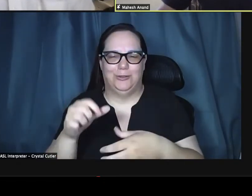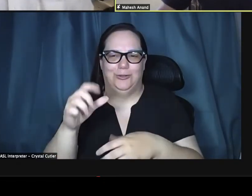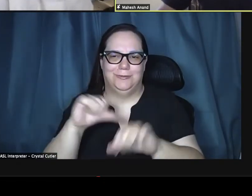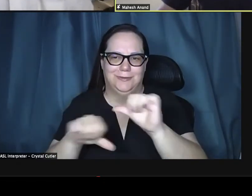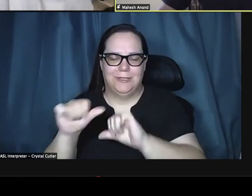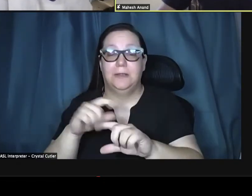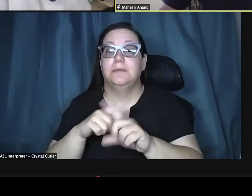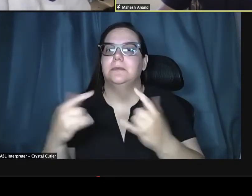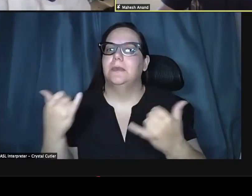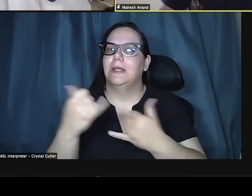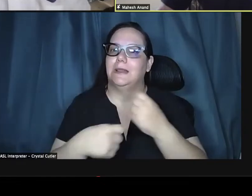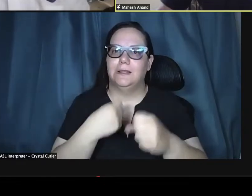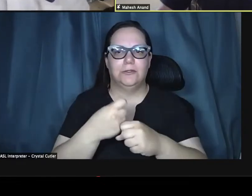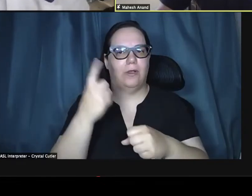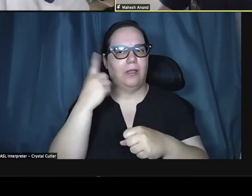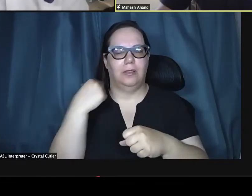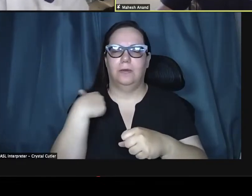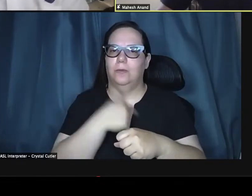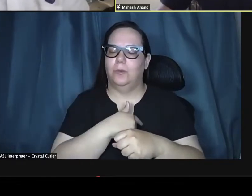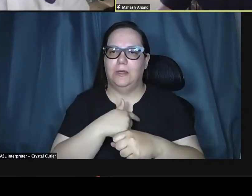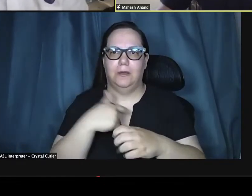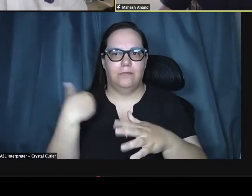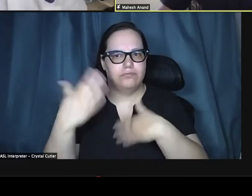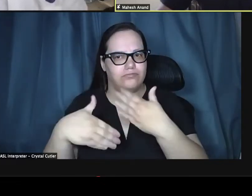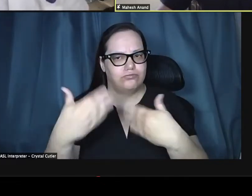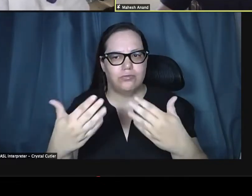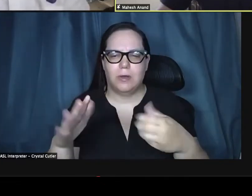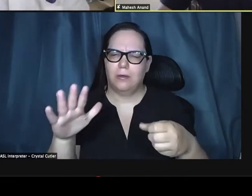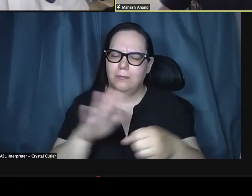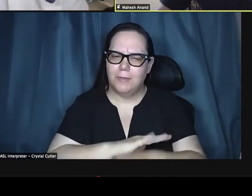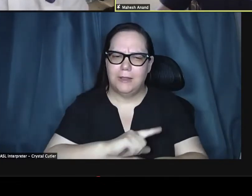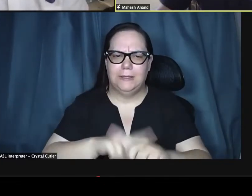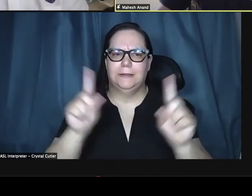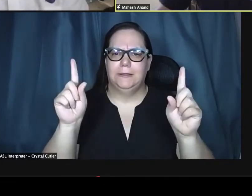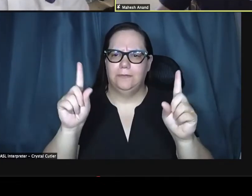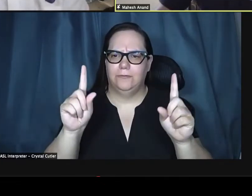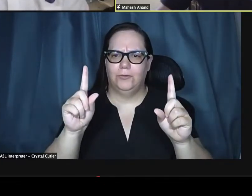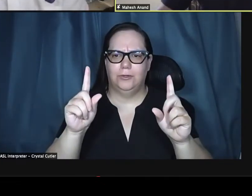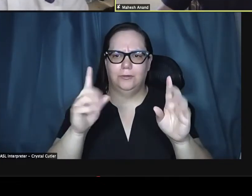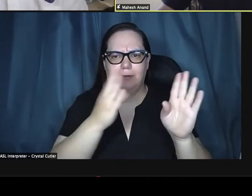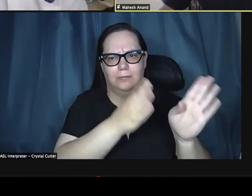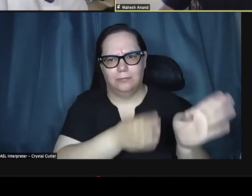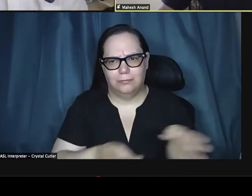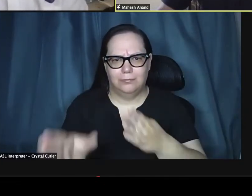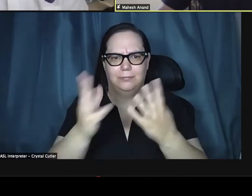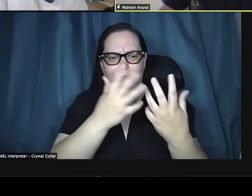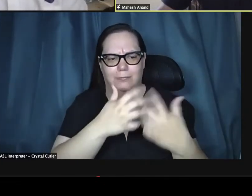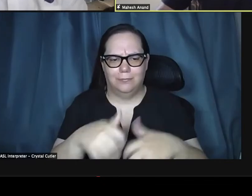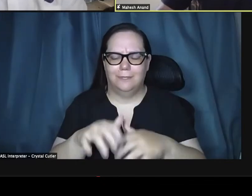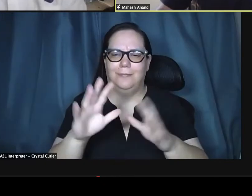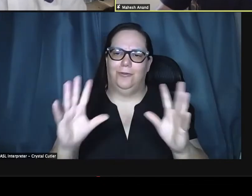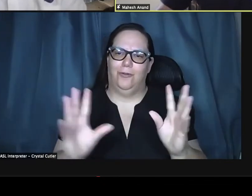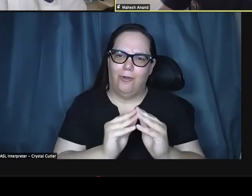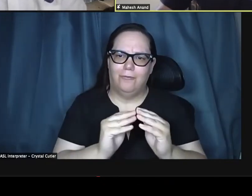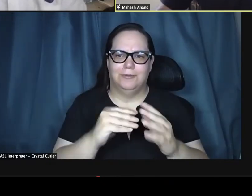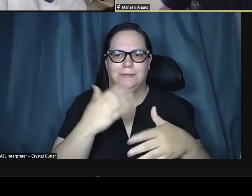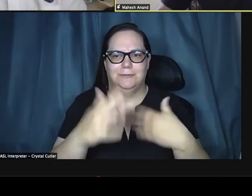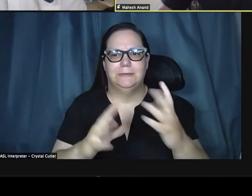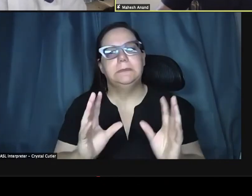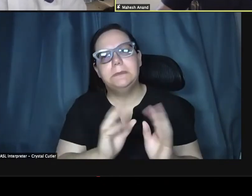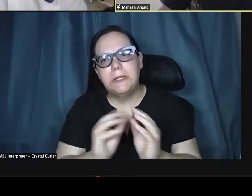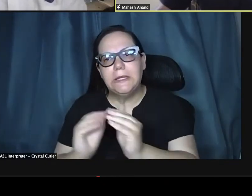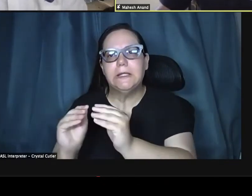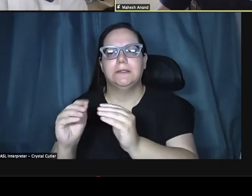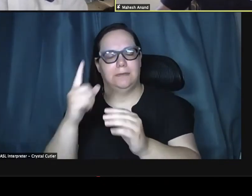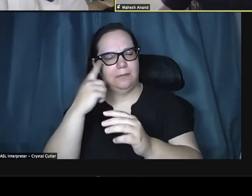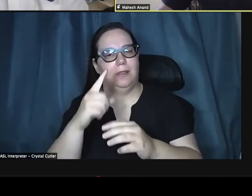trailblazing a completely different way of organizing conferences and meetings. And I do hope sincerely